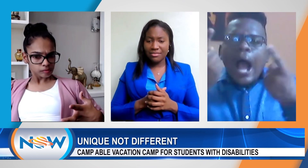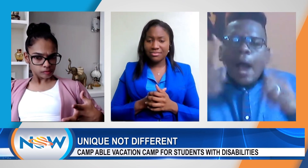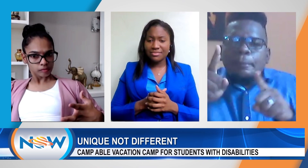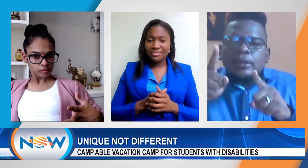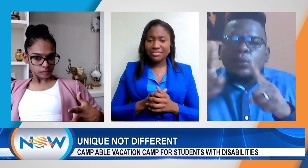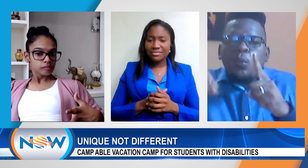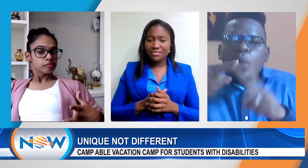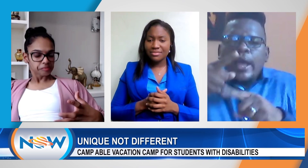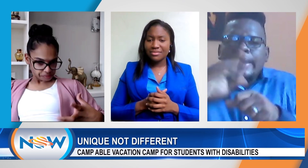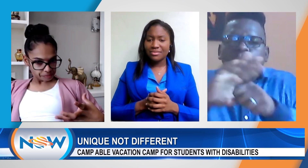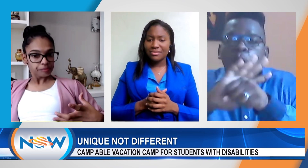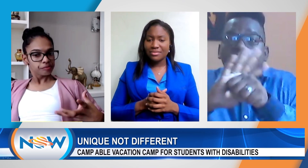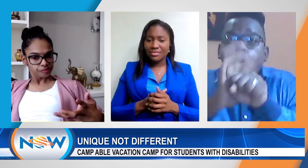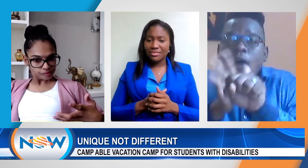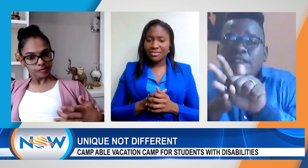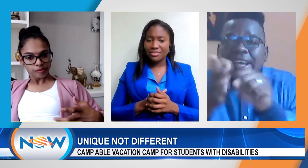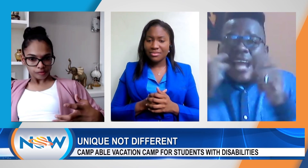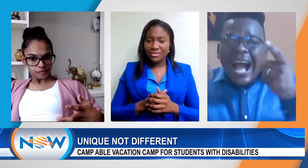This year,